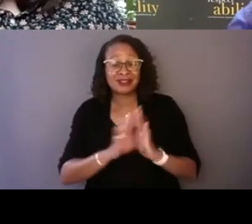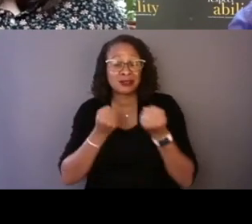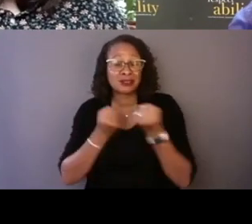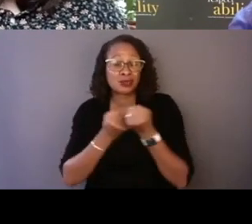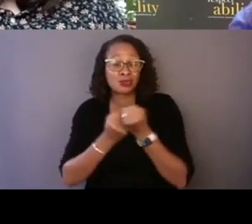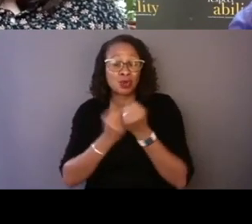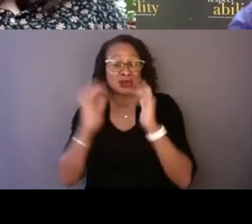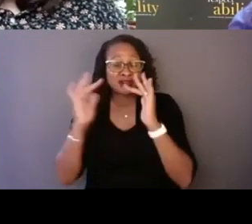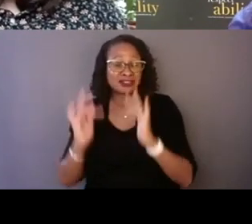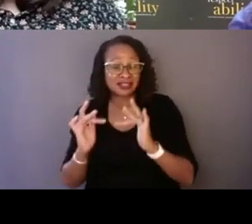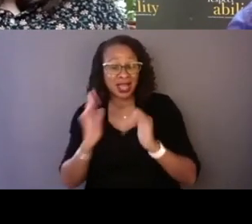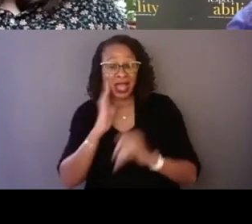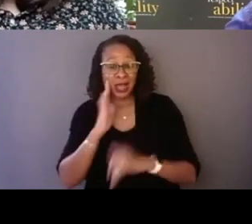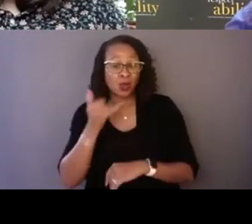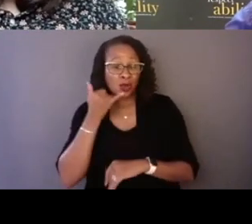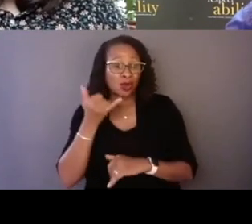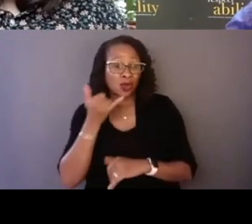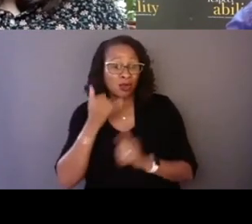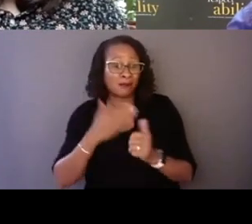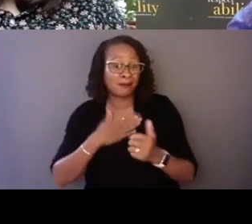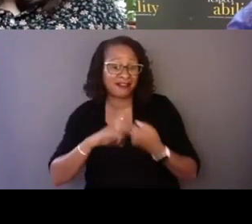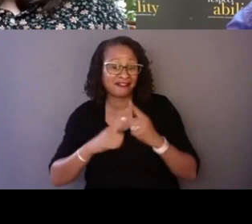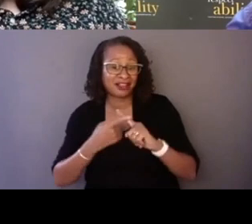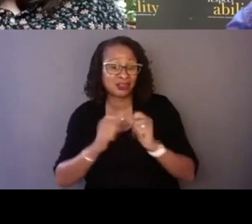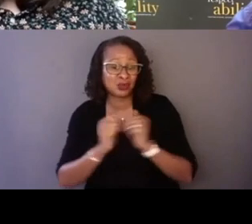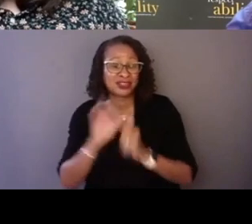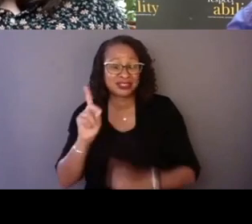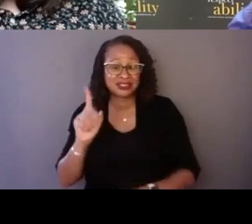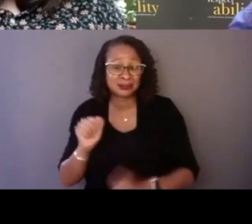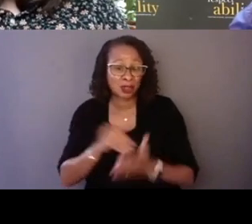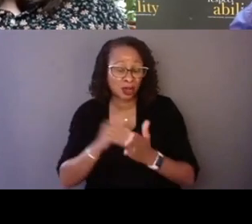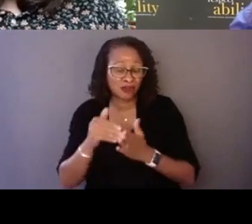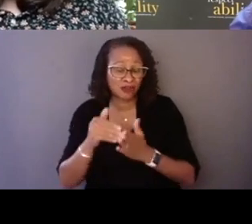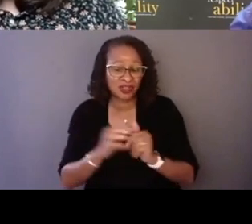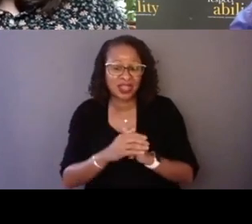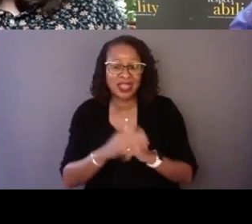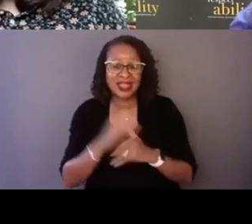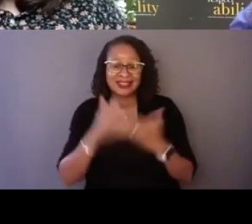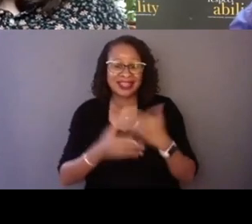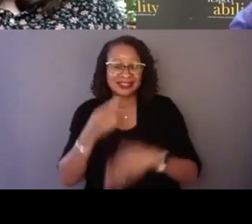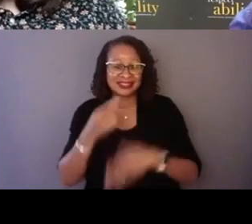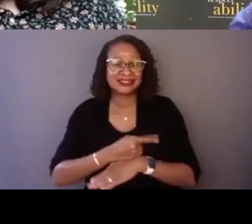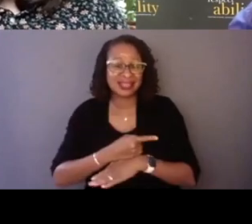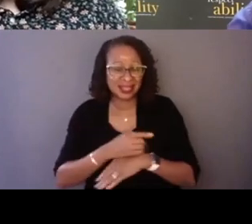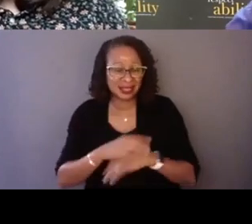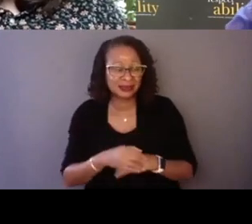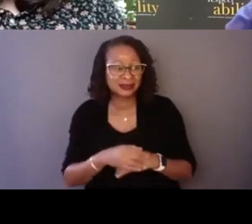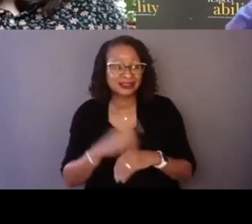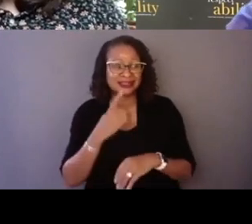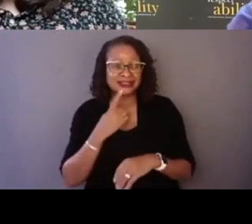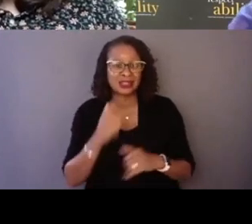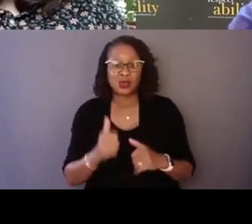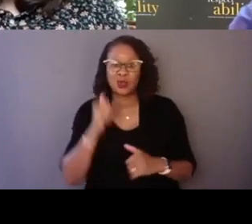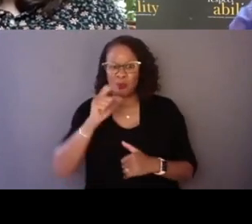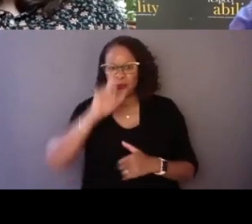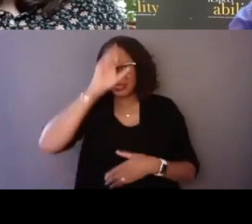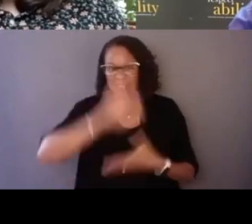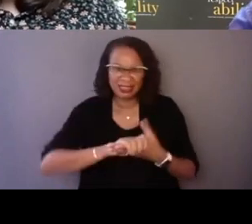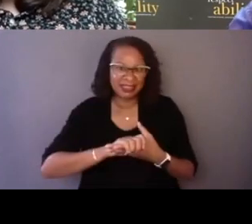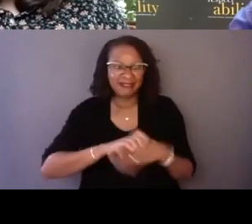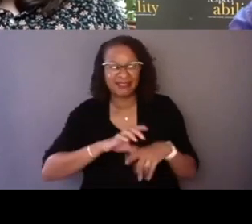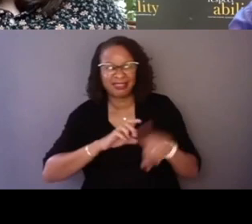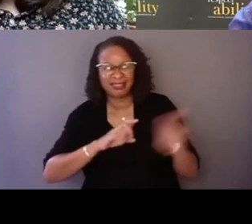will call my friends with a disability often at at the end of the day or whatever, and you say you won't believe